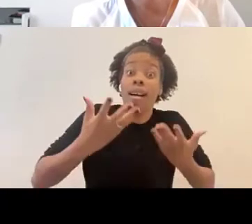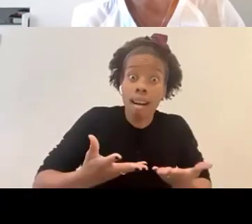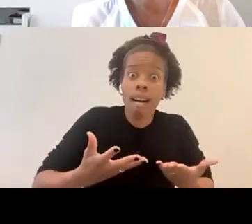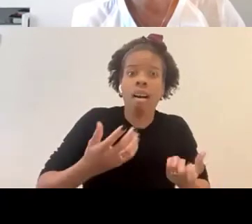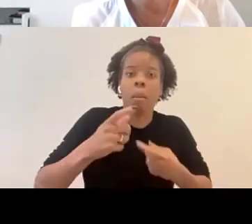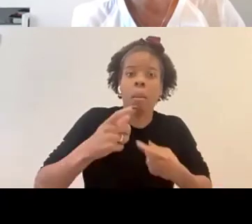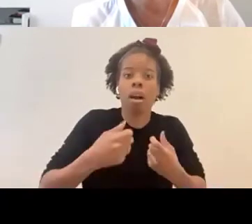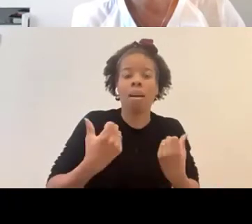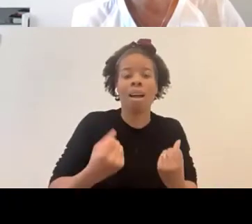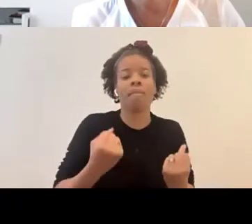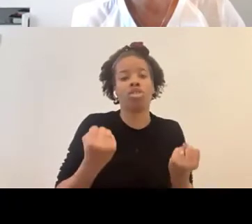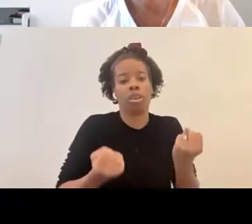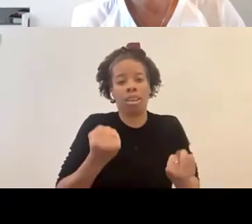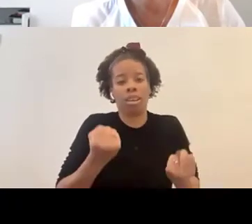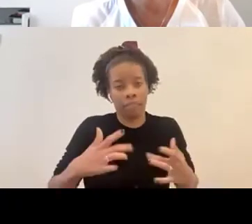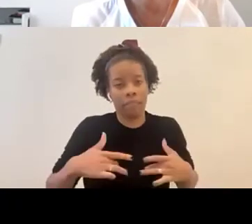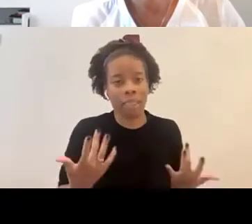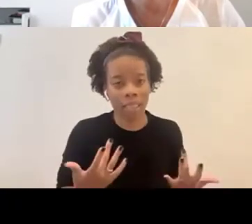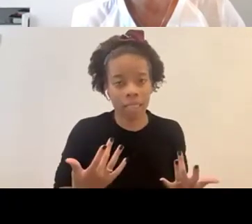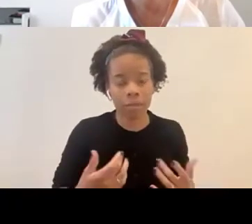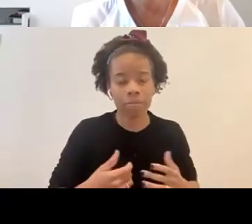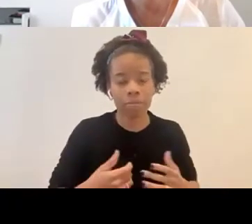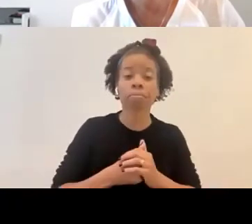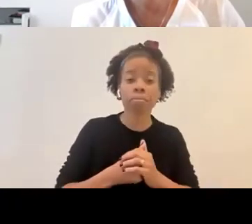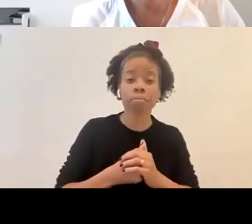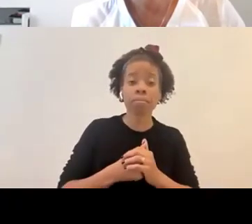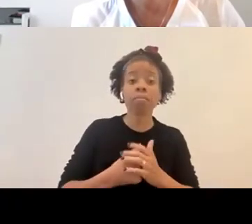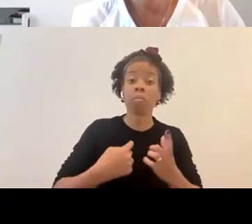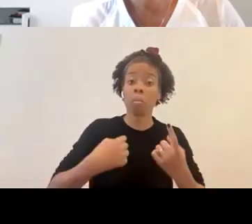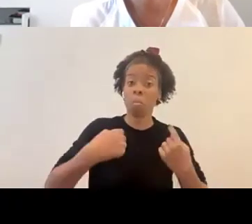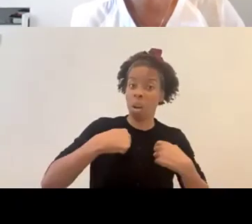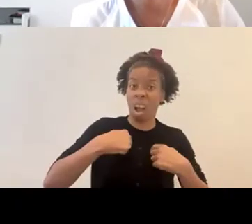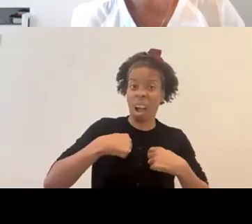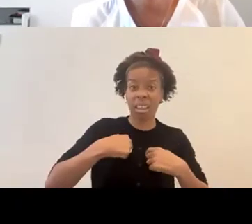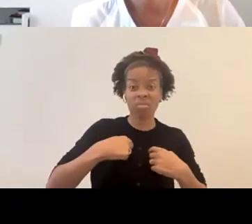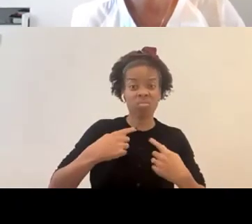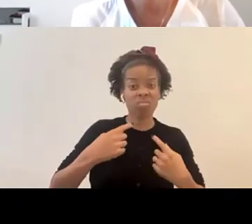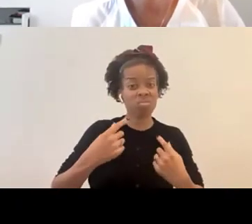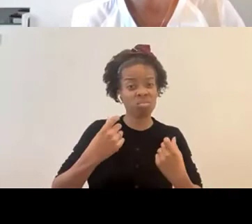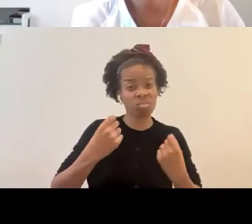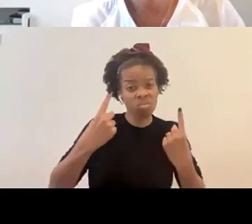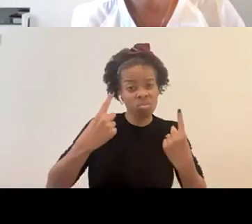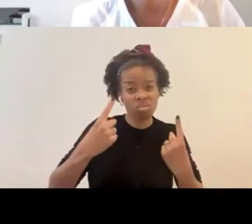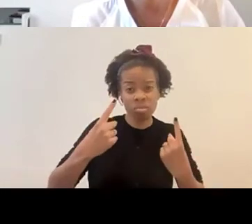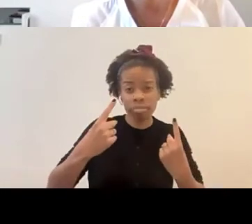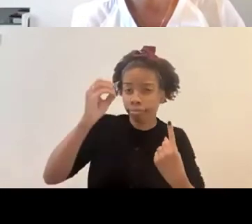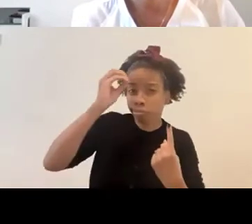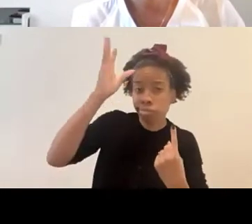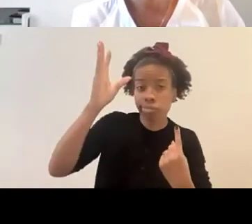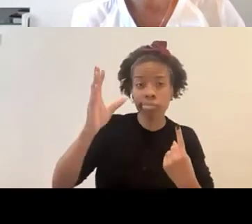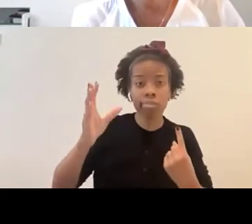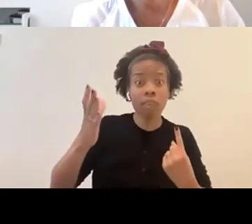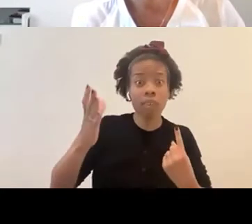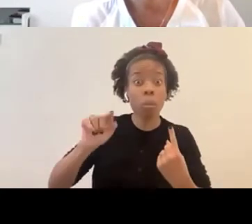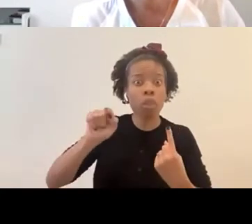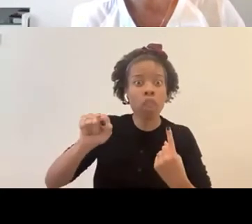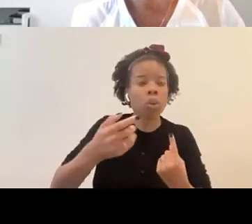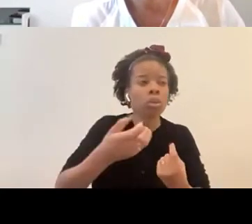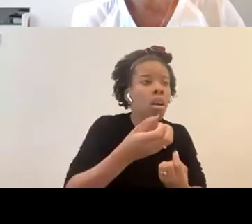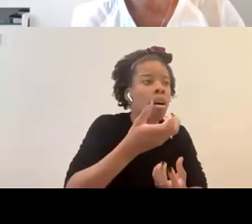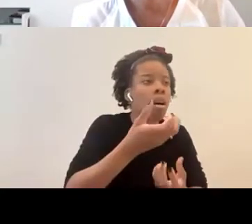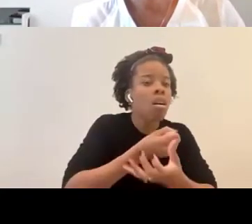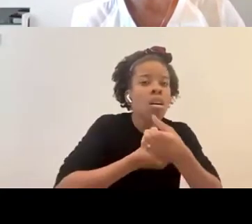entire education in this field has come out of those conversations, which began when I first worked